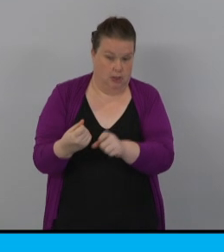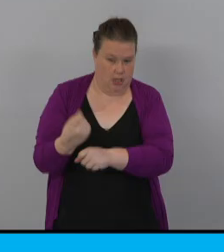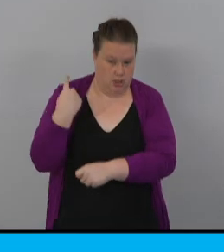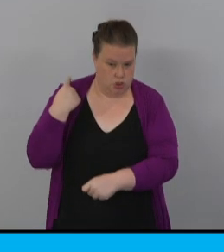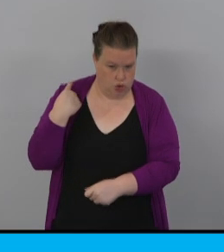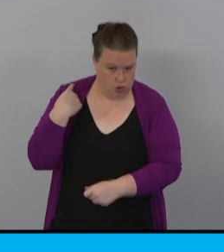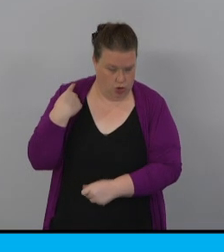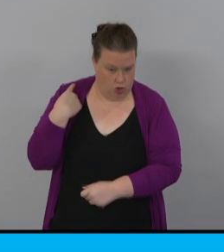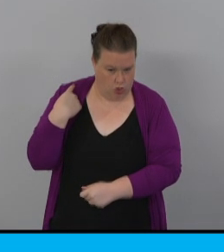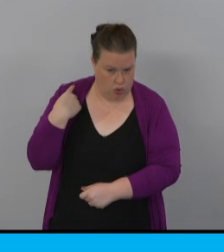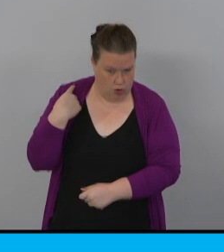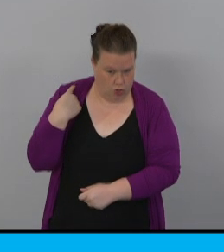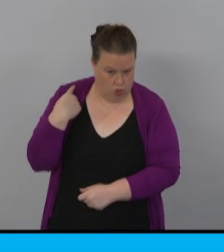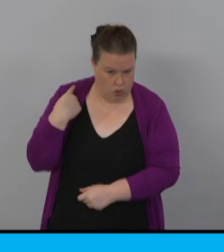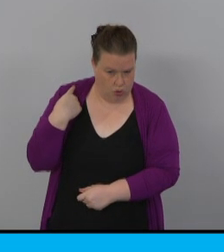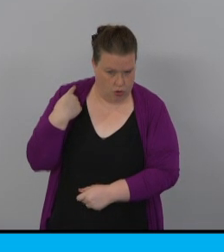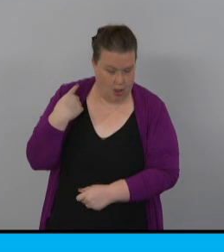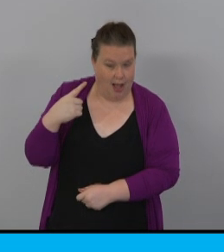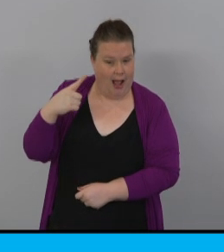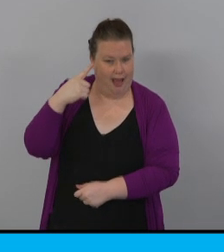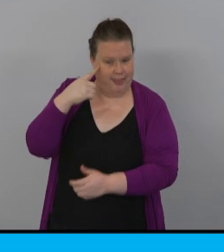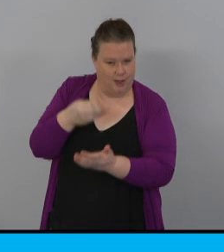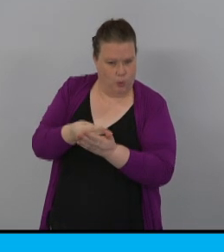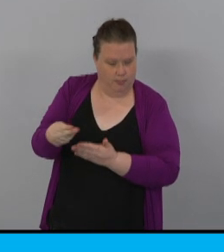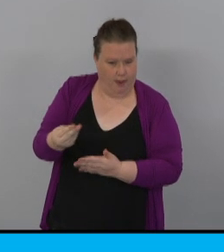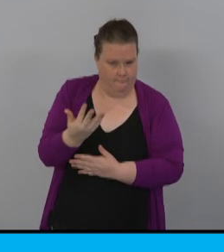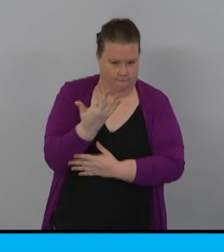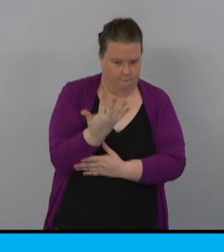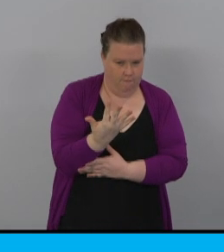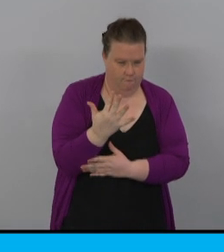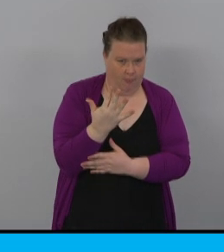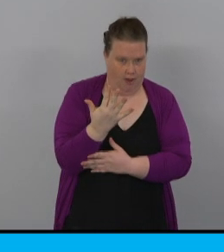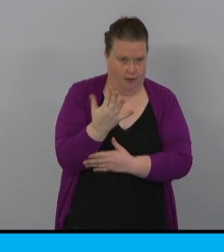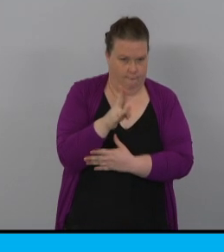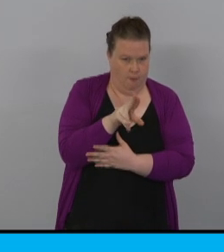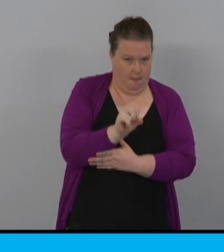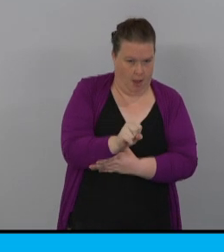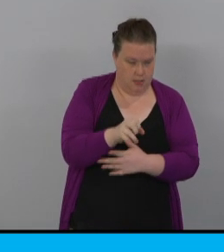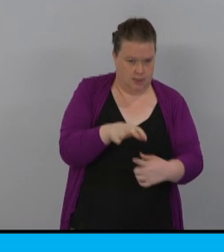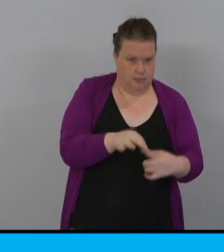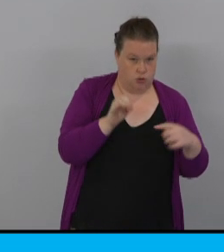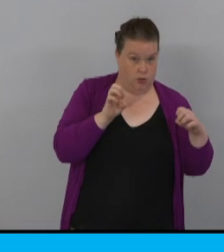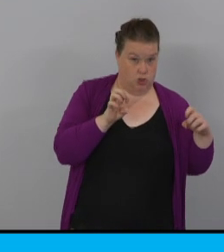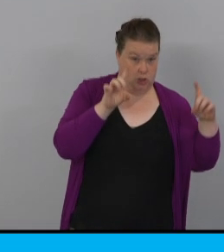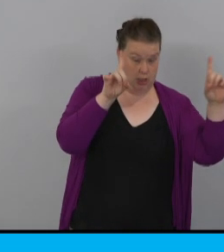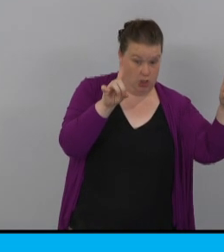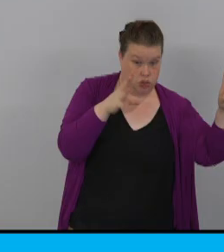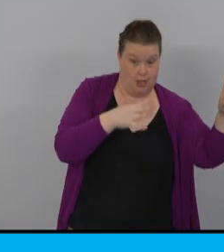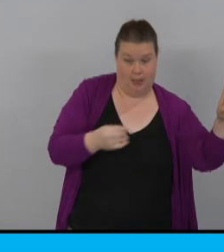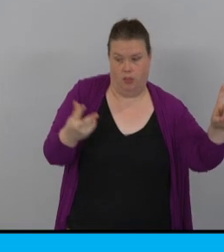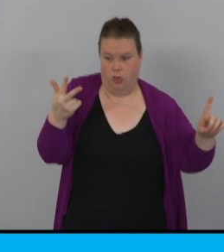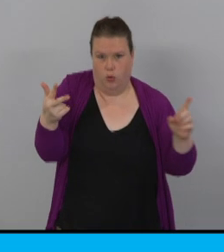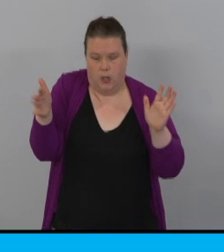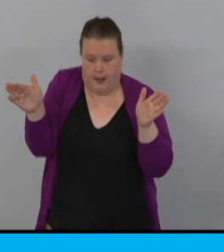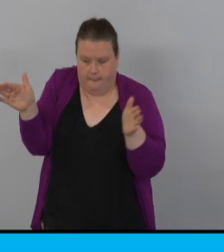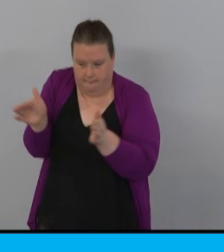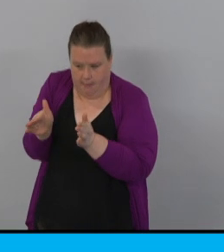bought 5 special ed buses and 3 of those microbuses, so we still need to be replacing